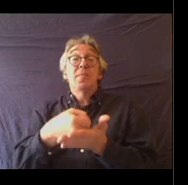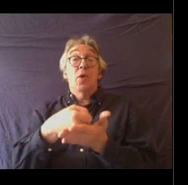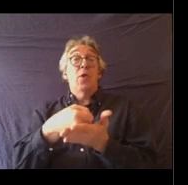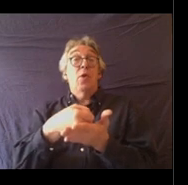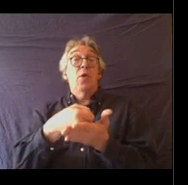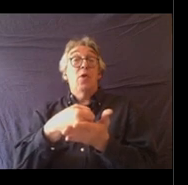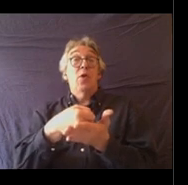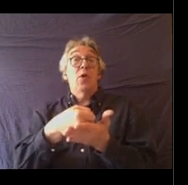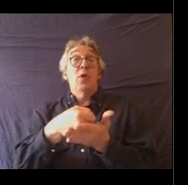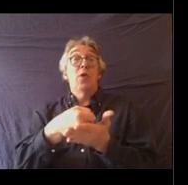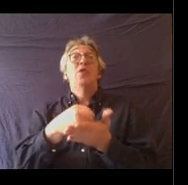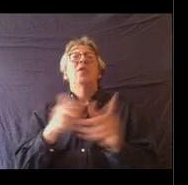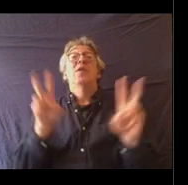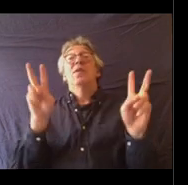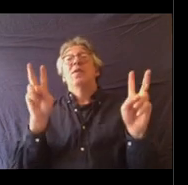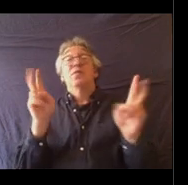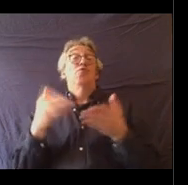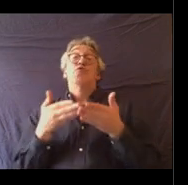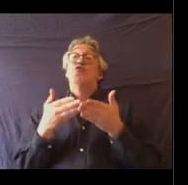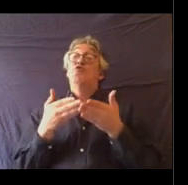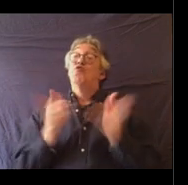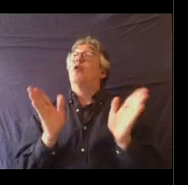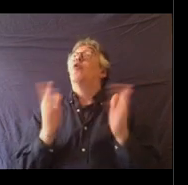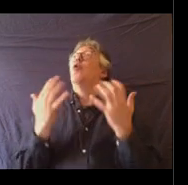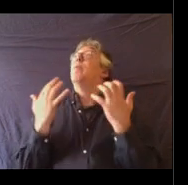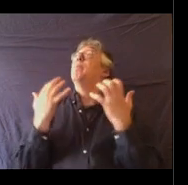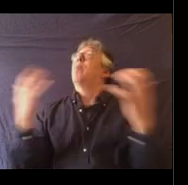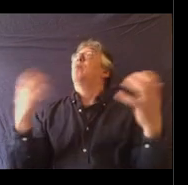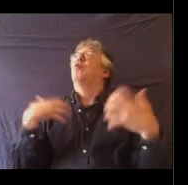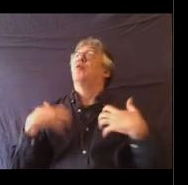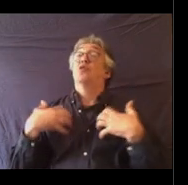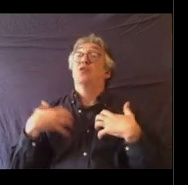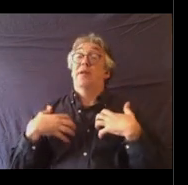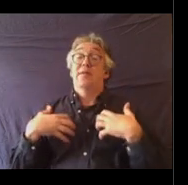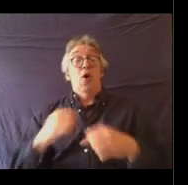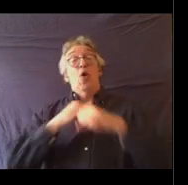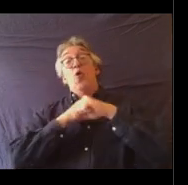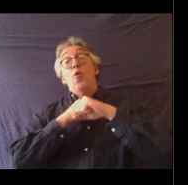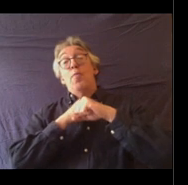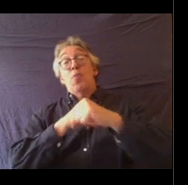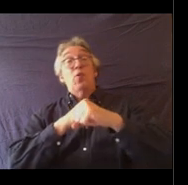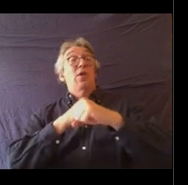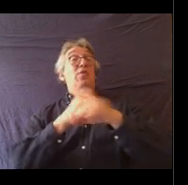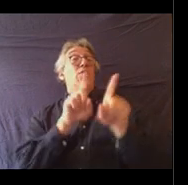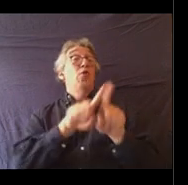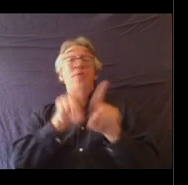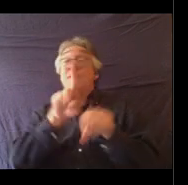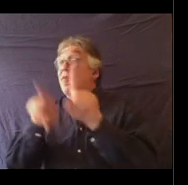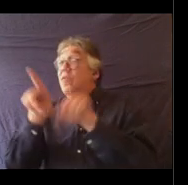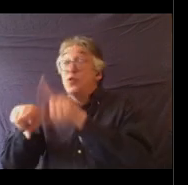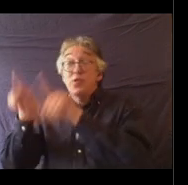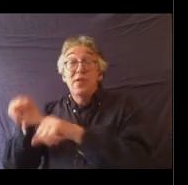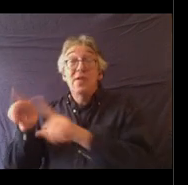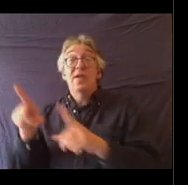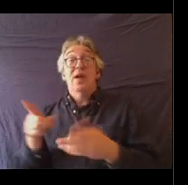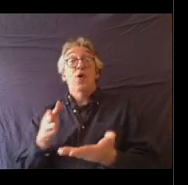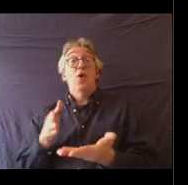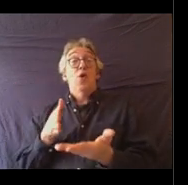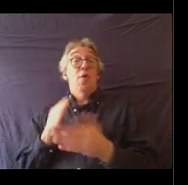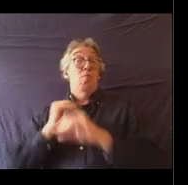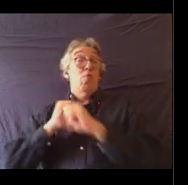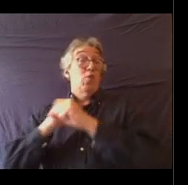general public interest criteria, like cultural diversity, protection of the rights of people with